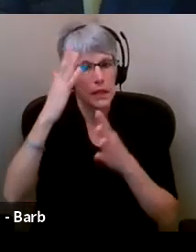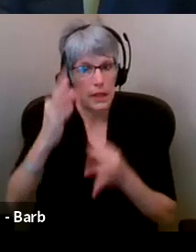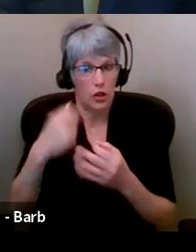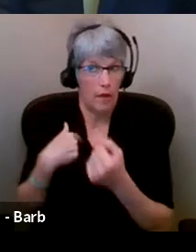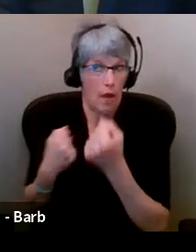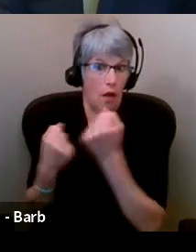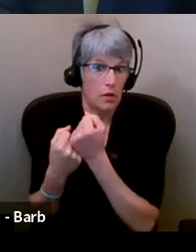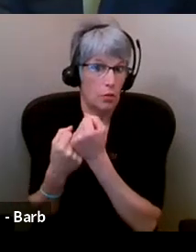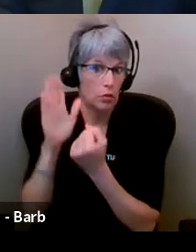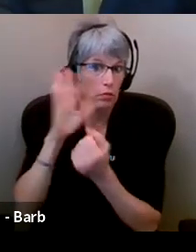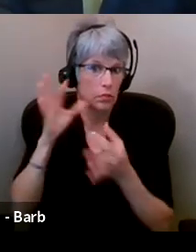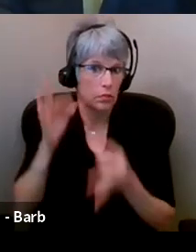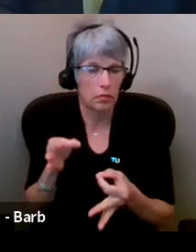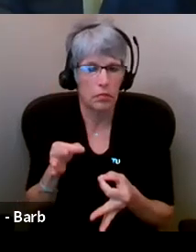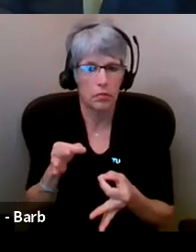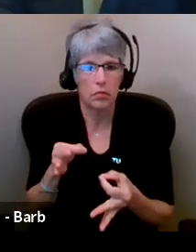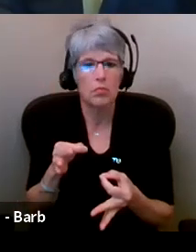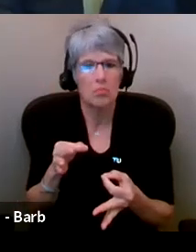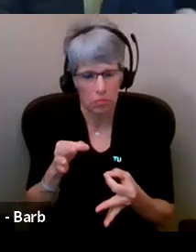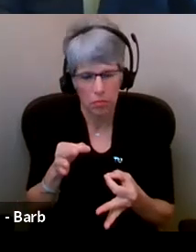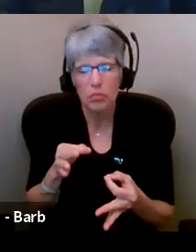the chancellor made, had full consideration